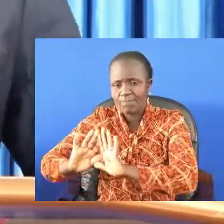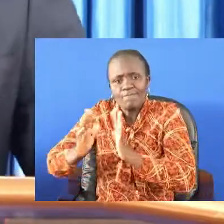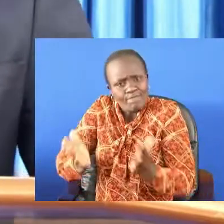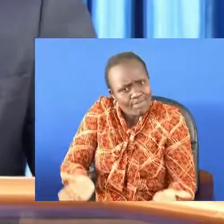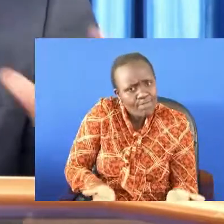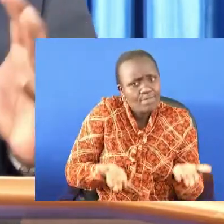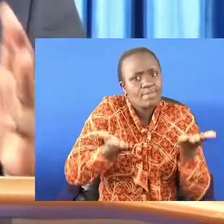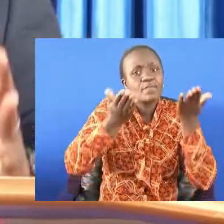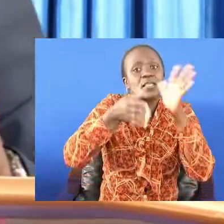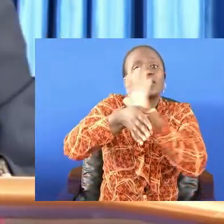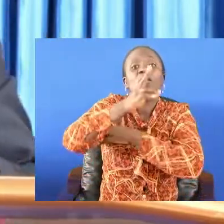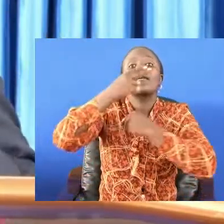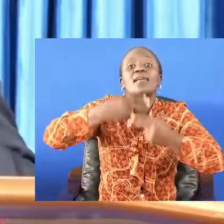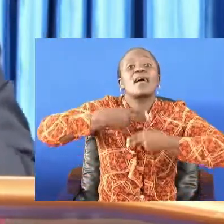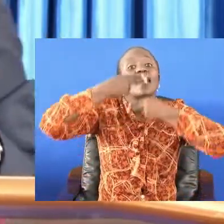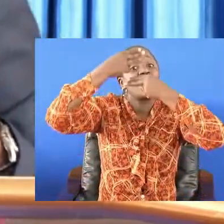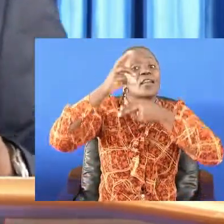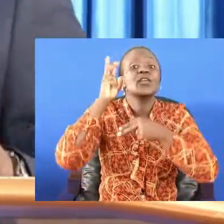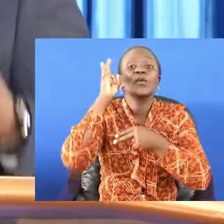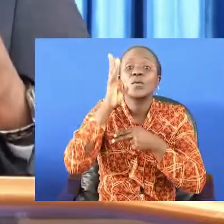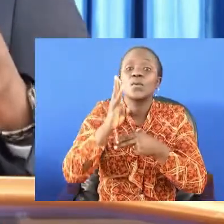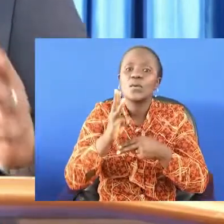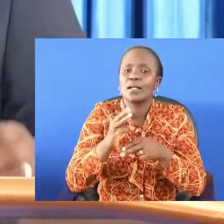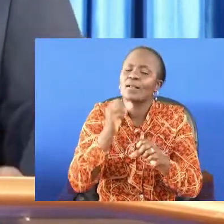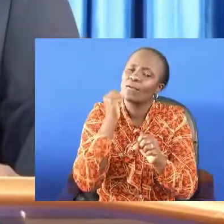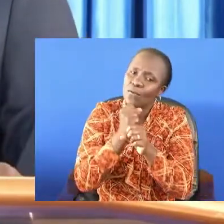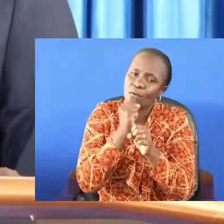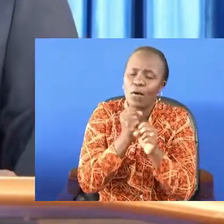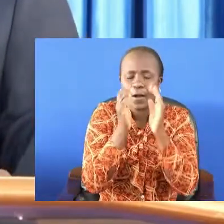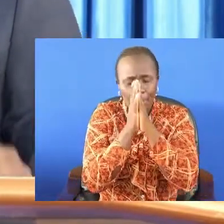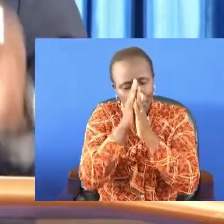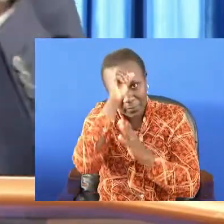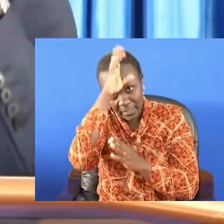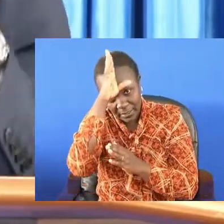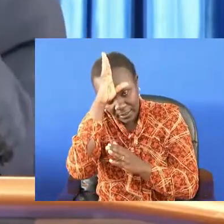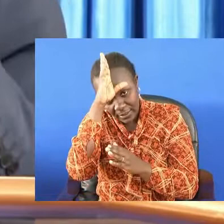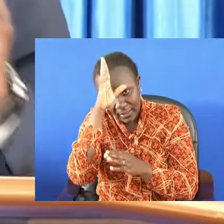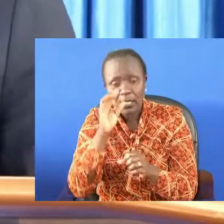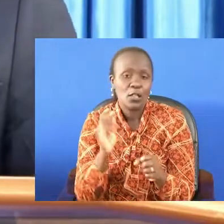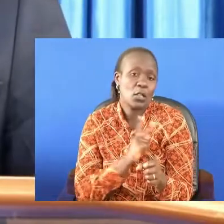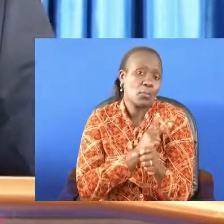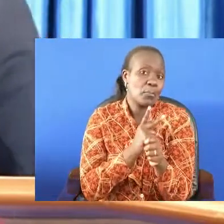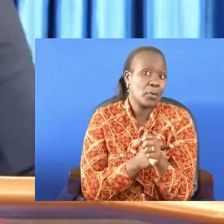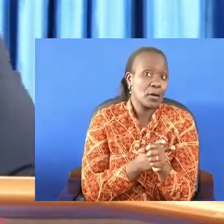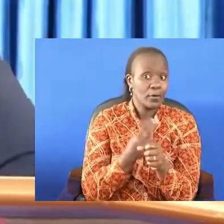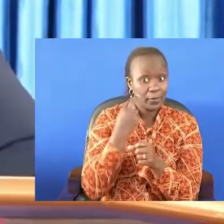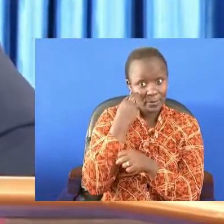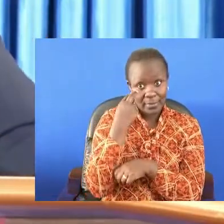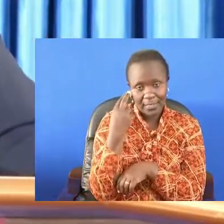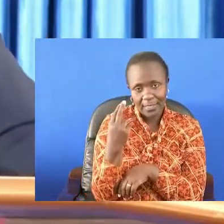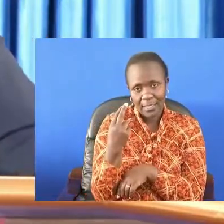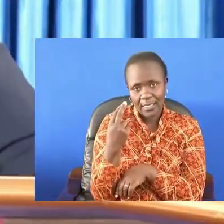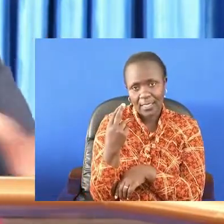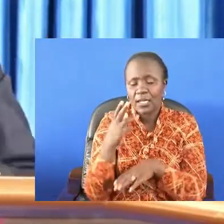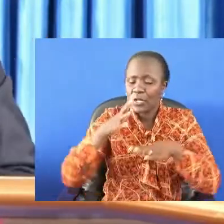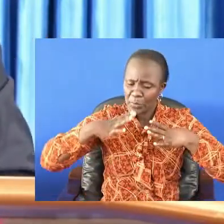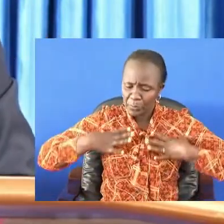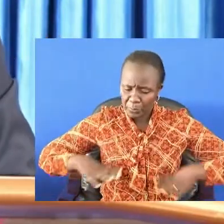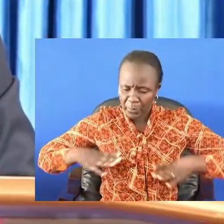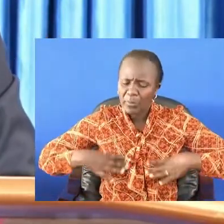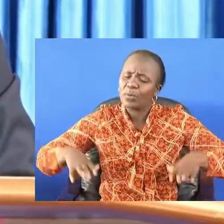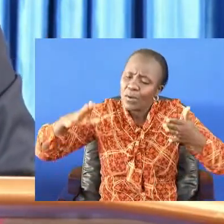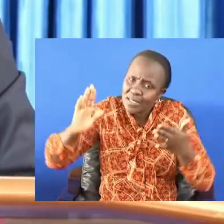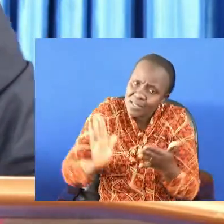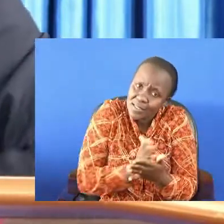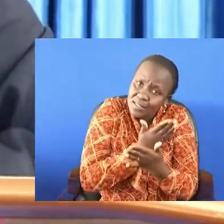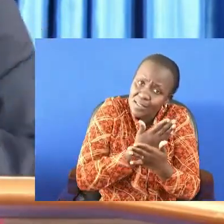on high, He will then perform miracles, and His power will be seen. These people are